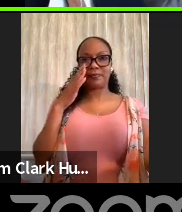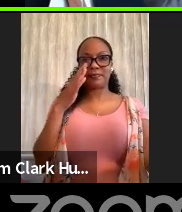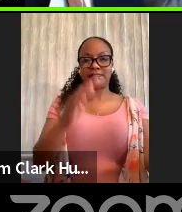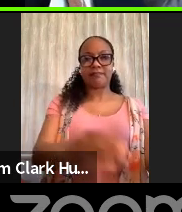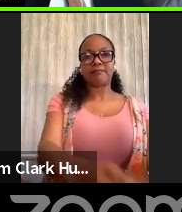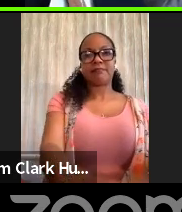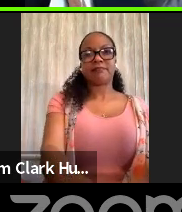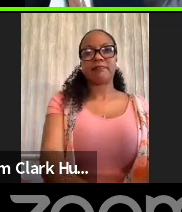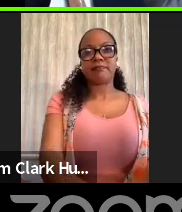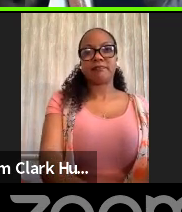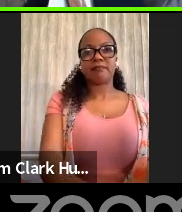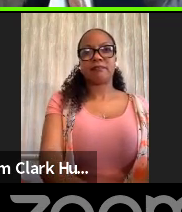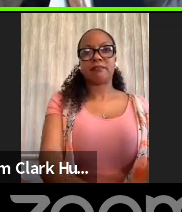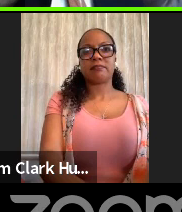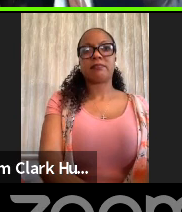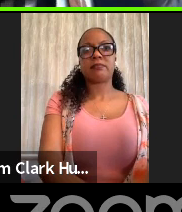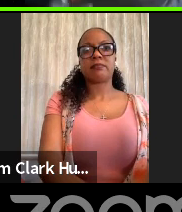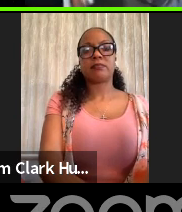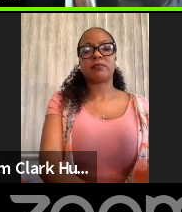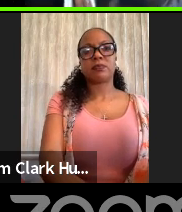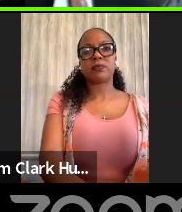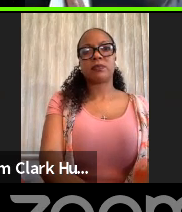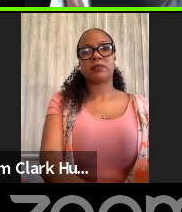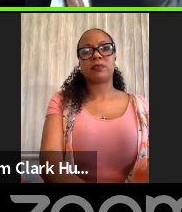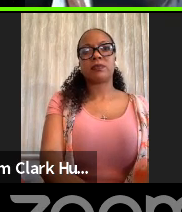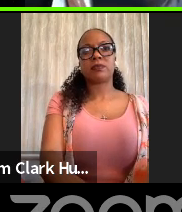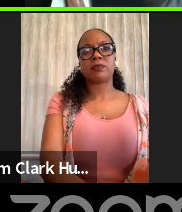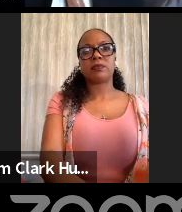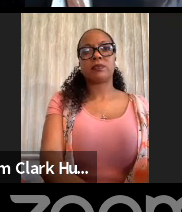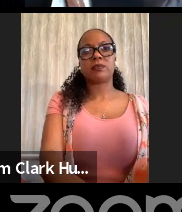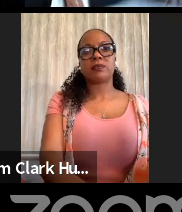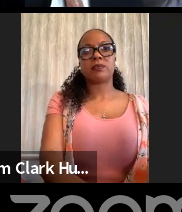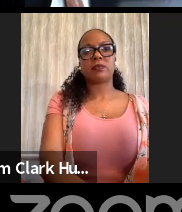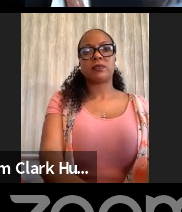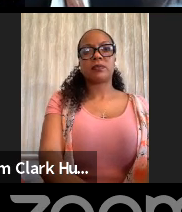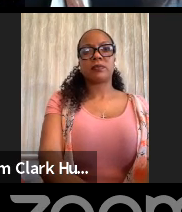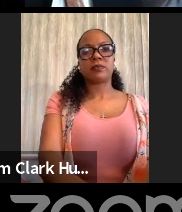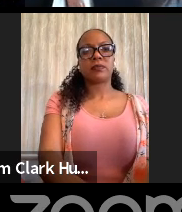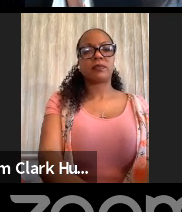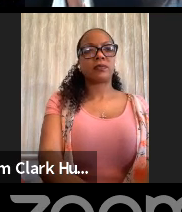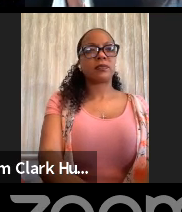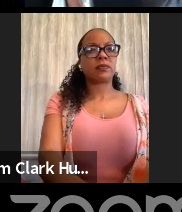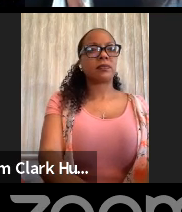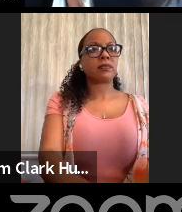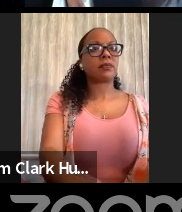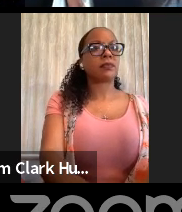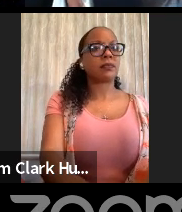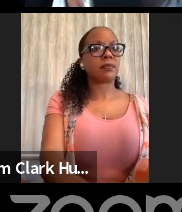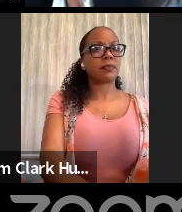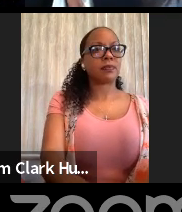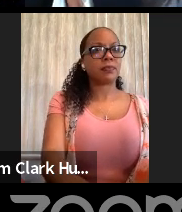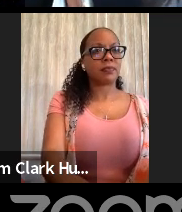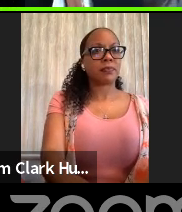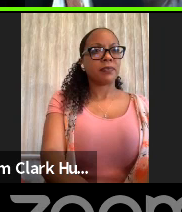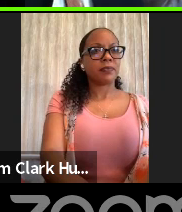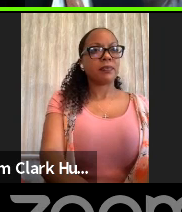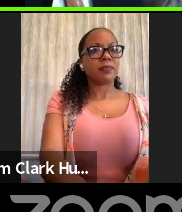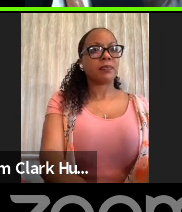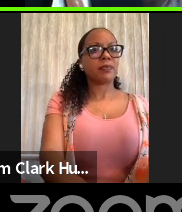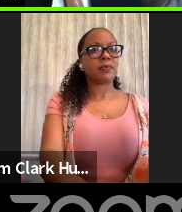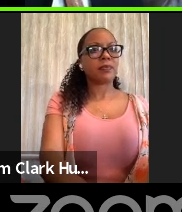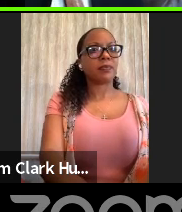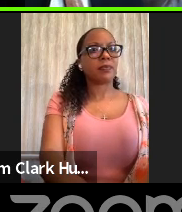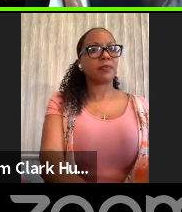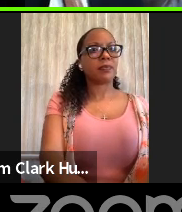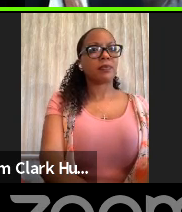Maybe we can, we will look at suspending the rules down at next week when we get the bill back for a second